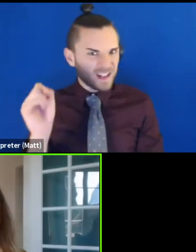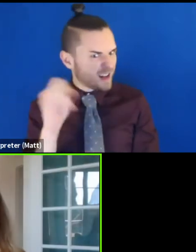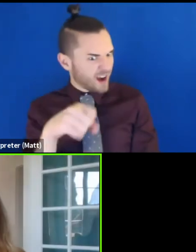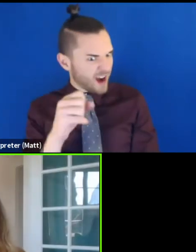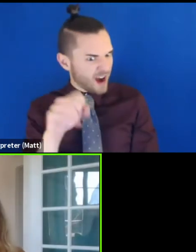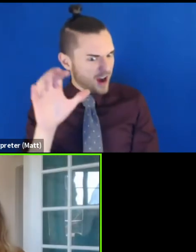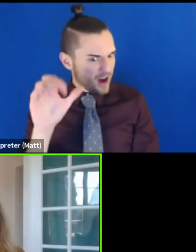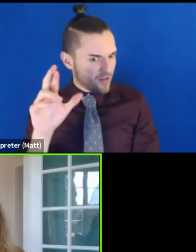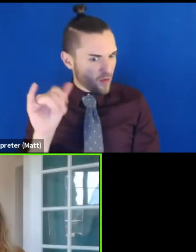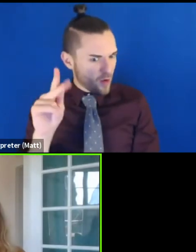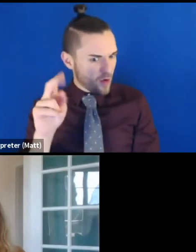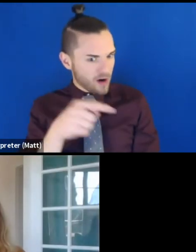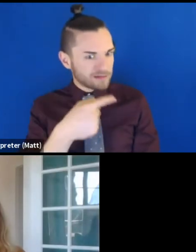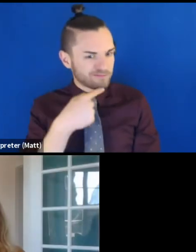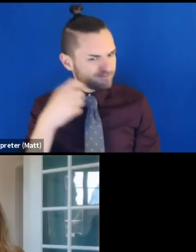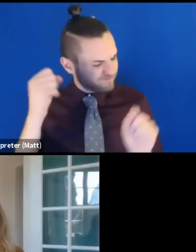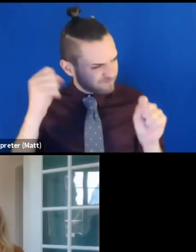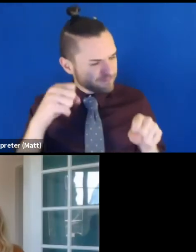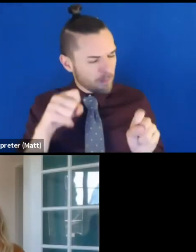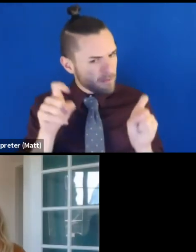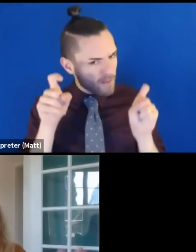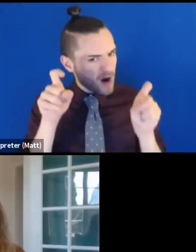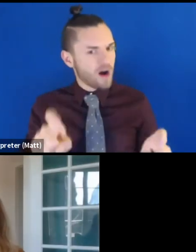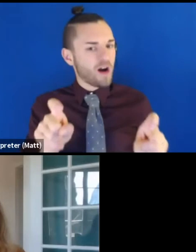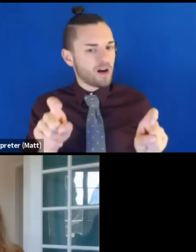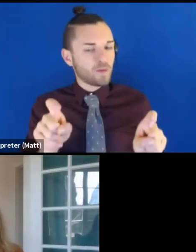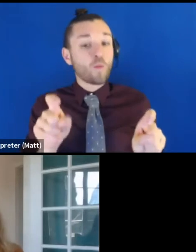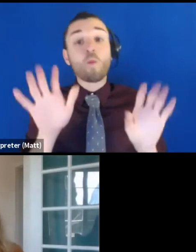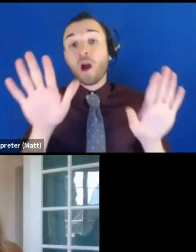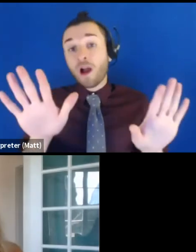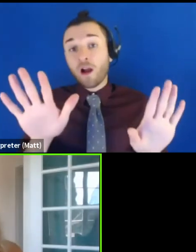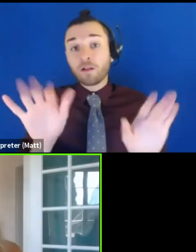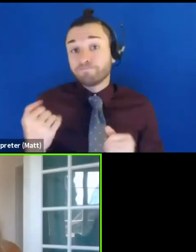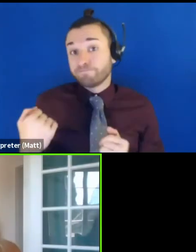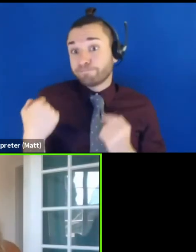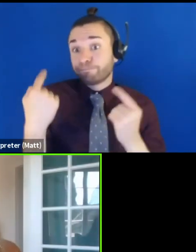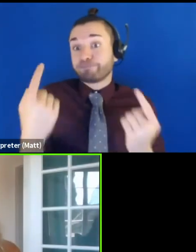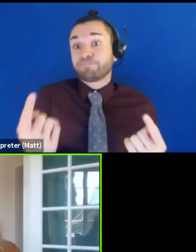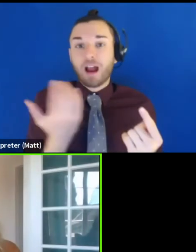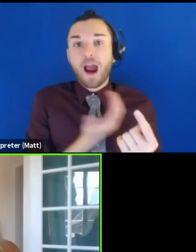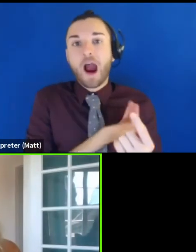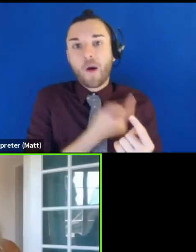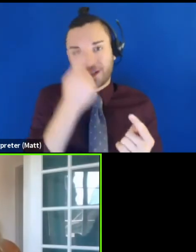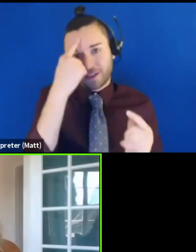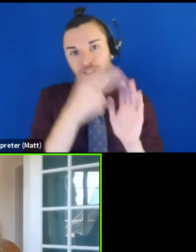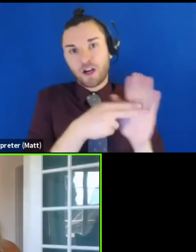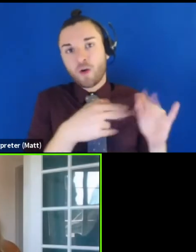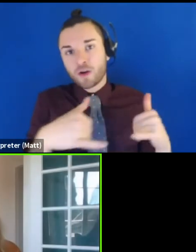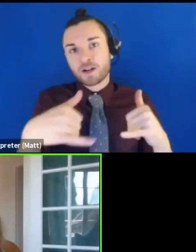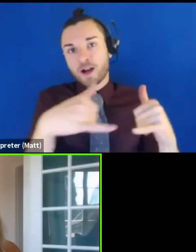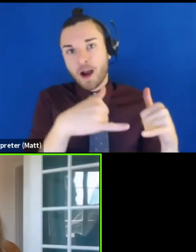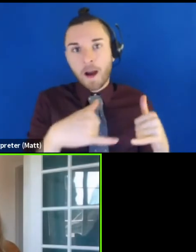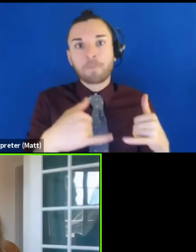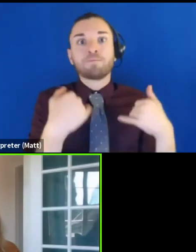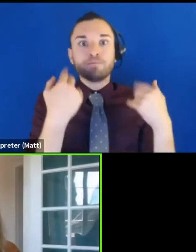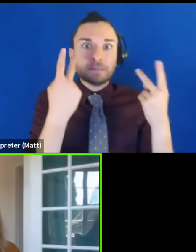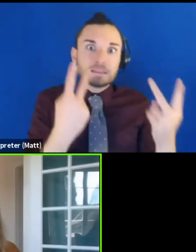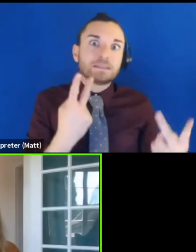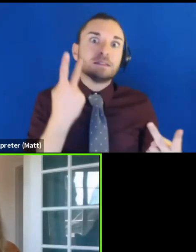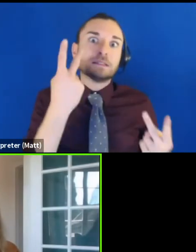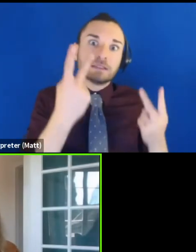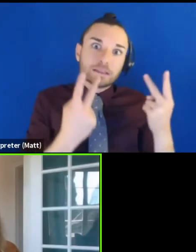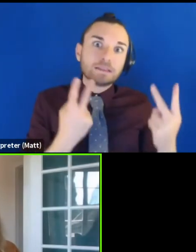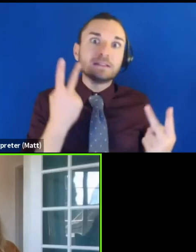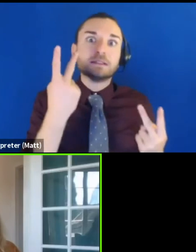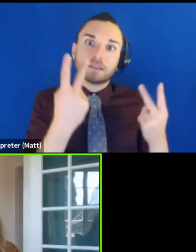I think that they're or at least in the history of stereotyping, that's how we're seen. That's how we've always been seen. But I think that there is also a